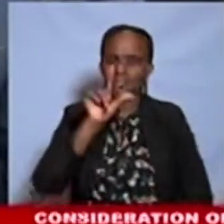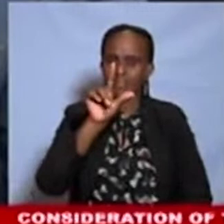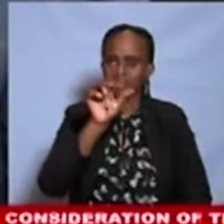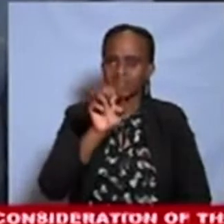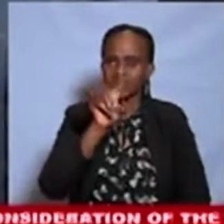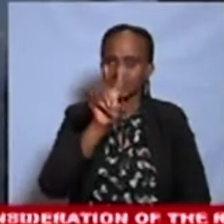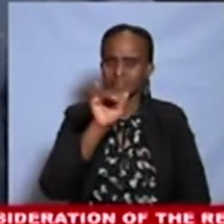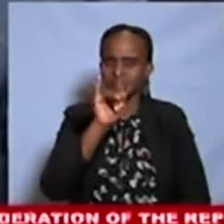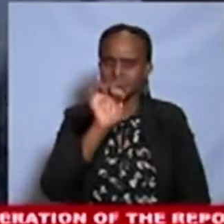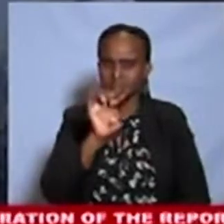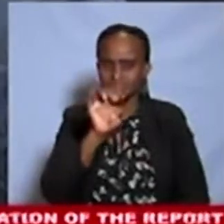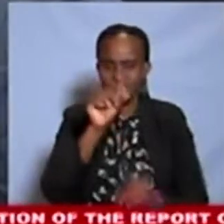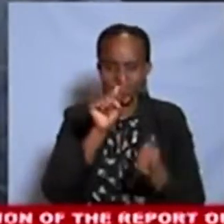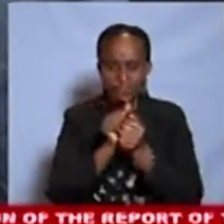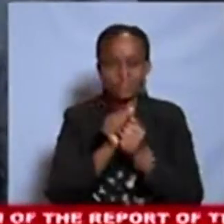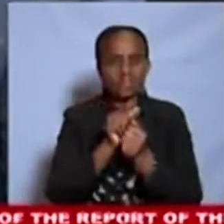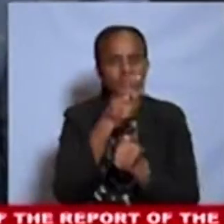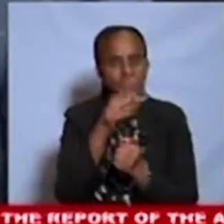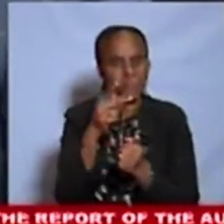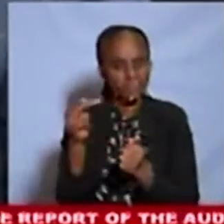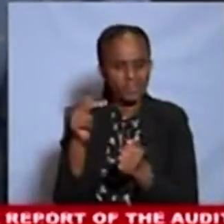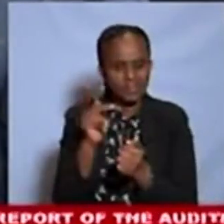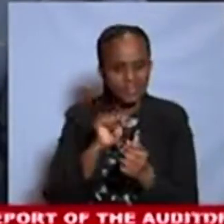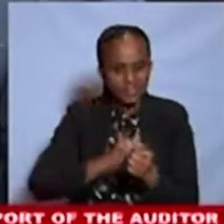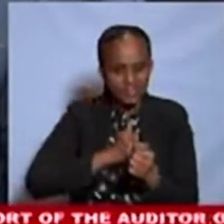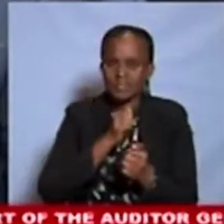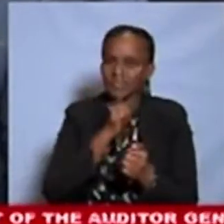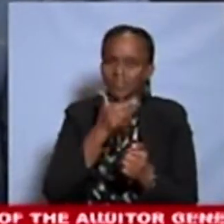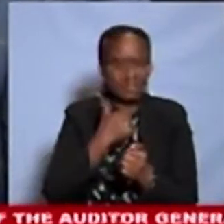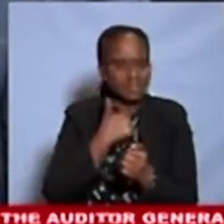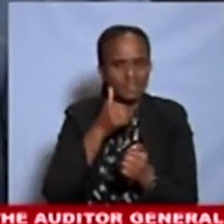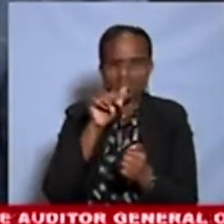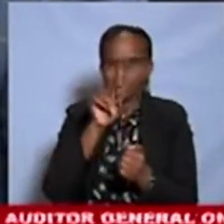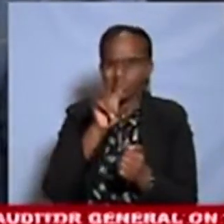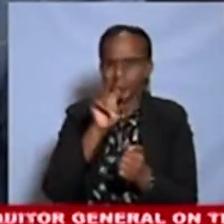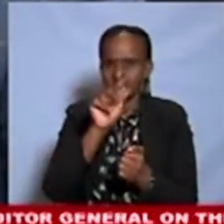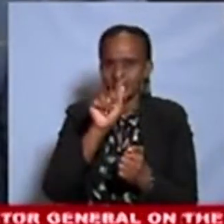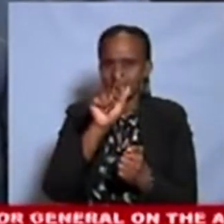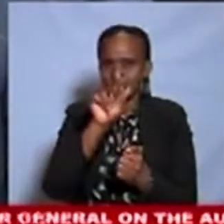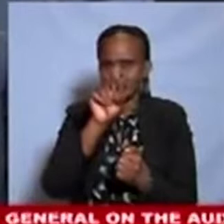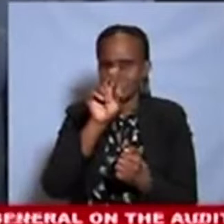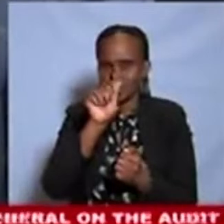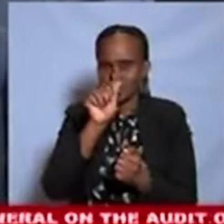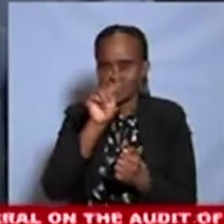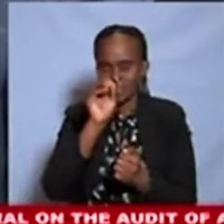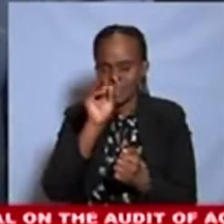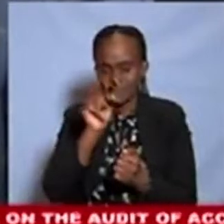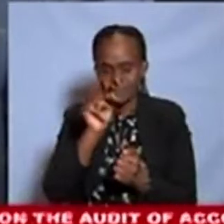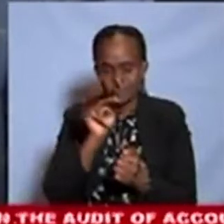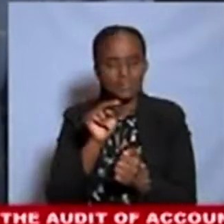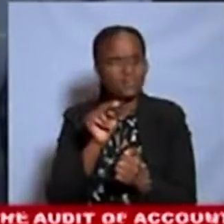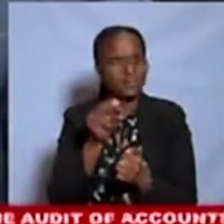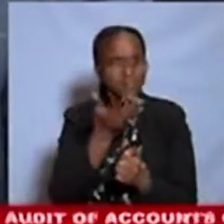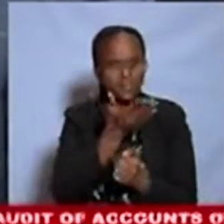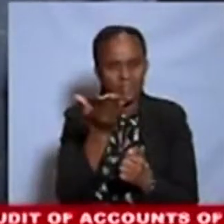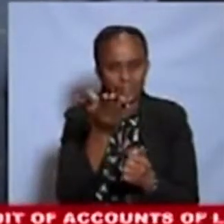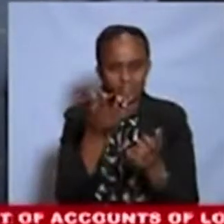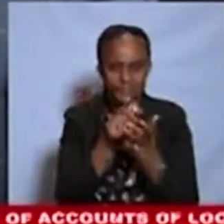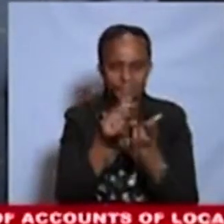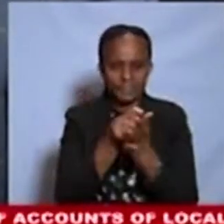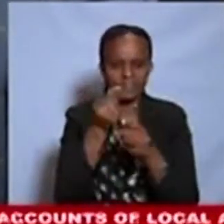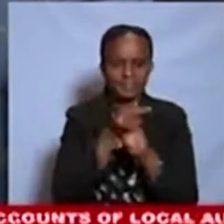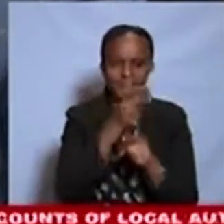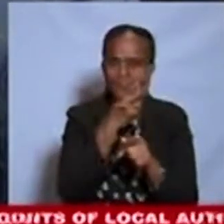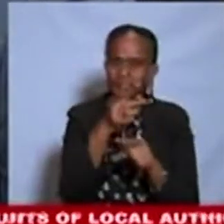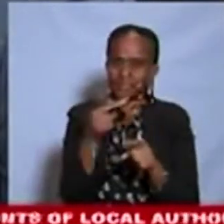rates. In this case, we did not have a valuation role during the period under review, so there was no income from property